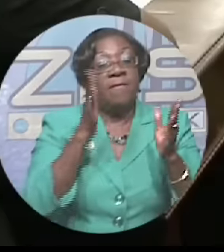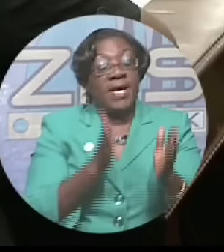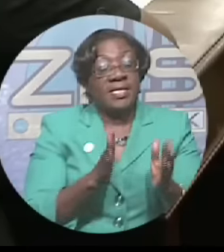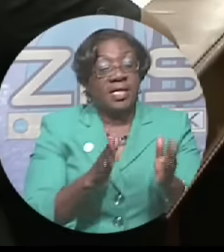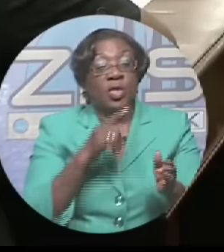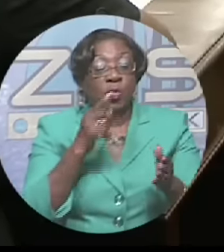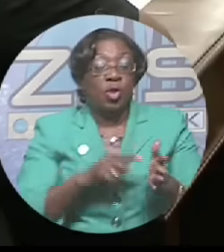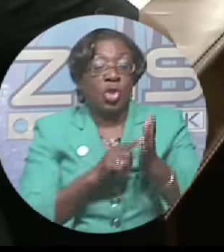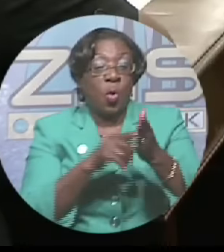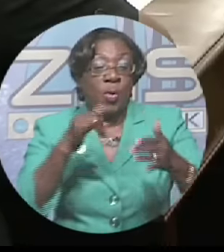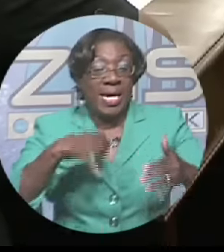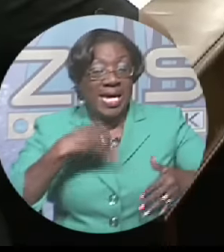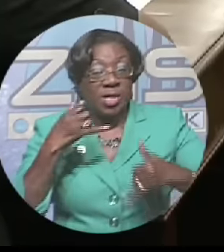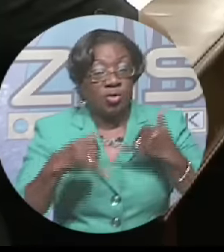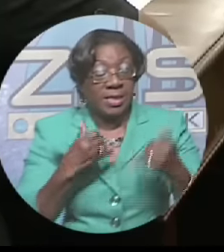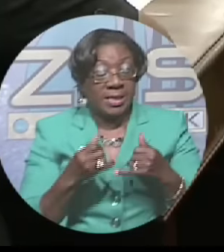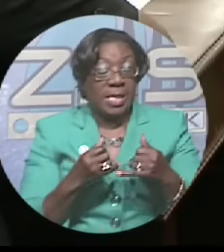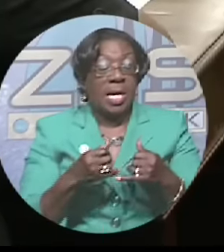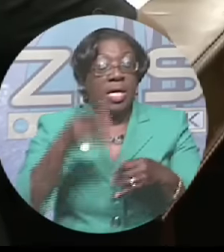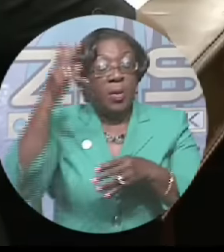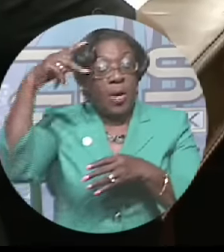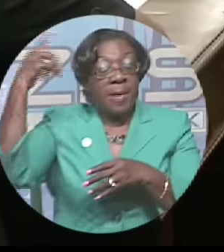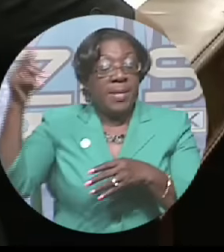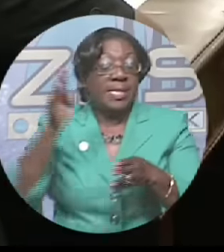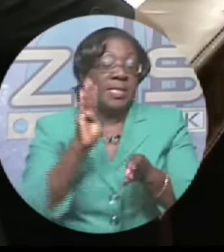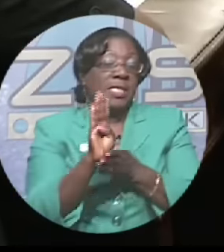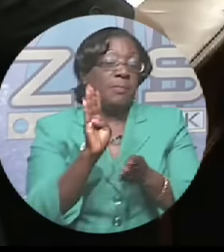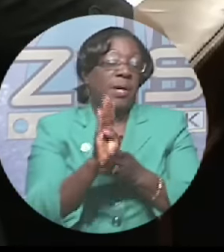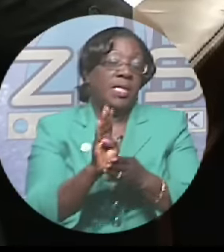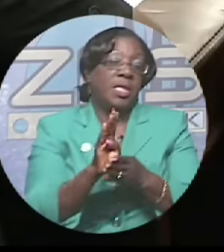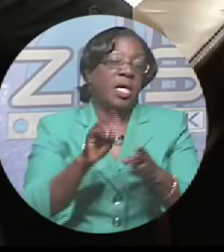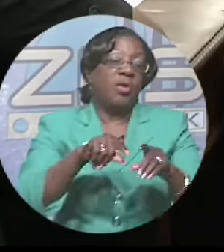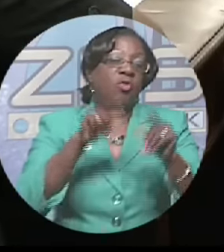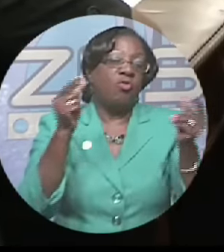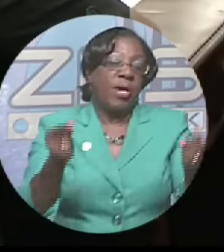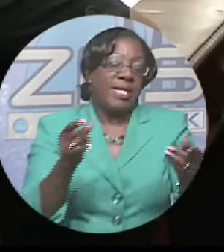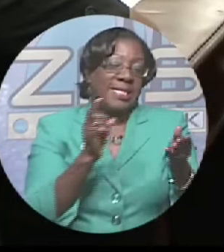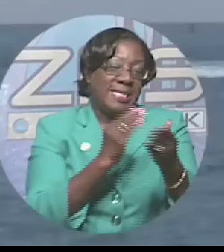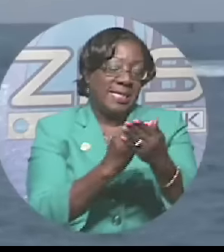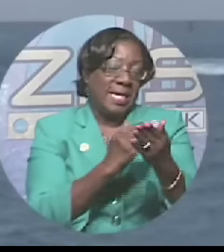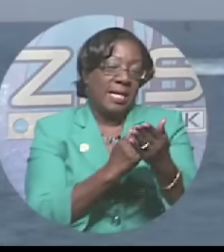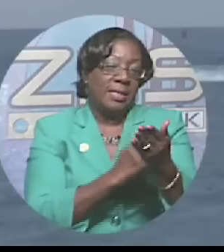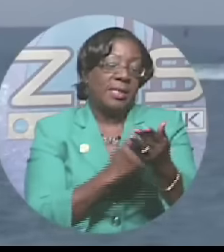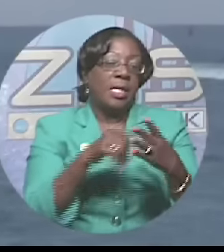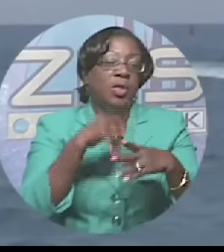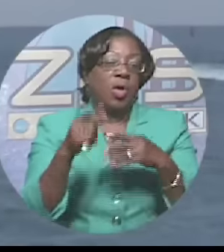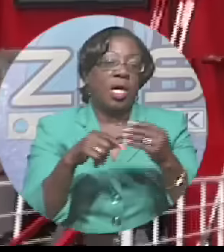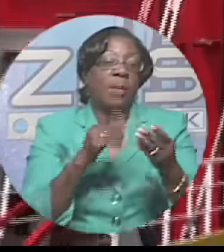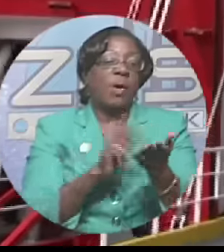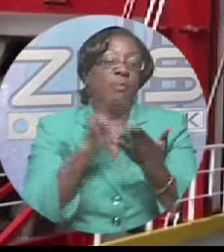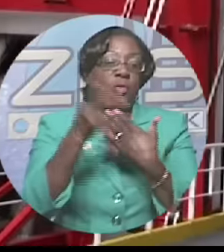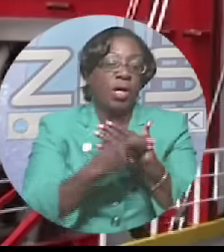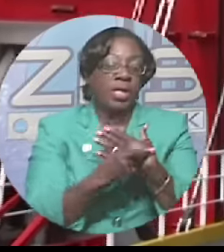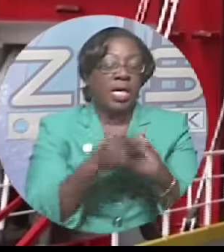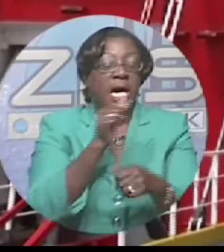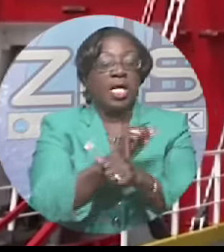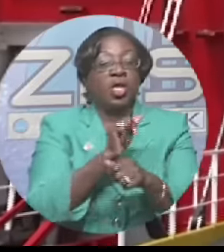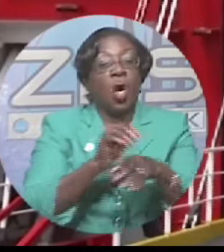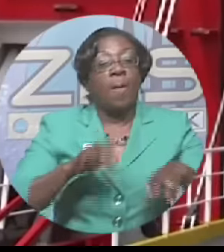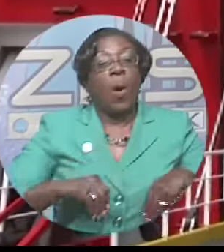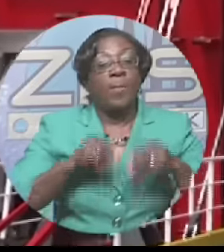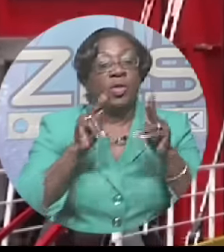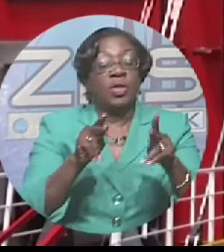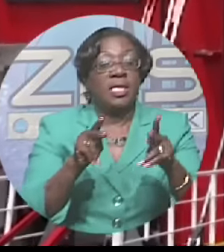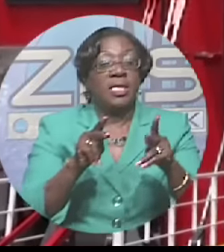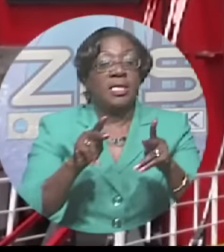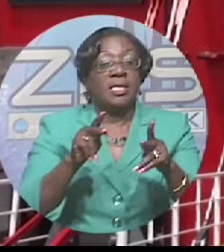will be evaluated. The Prime Minister's budget communication went into great detail outlining projects, investments, and job opportunities on tap for the